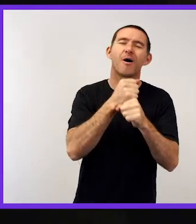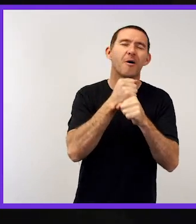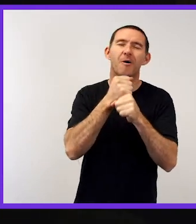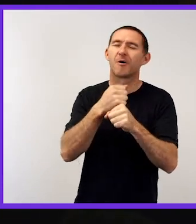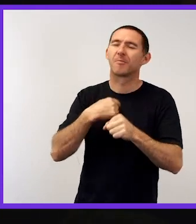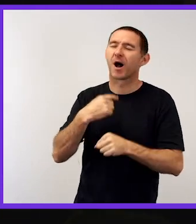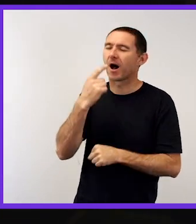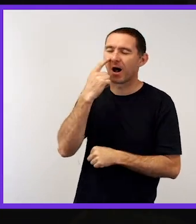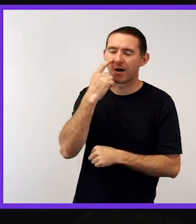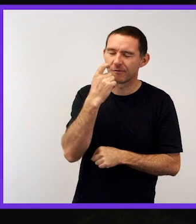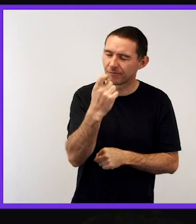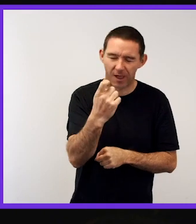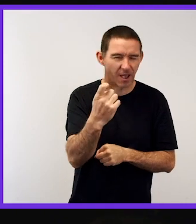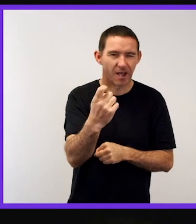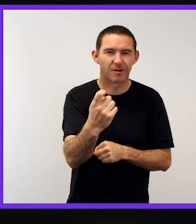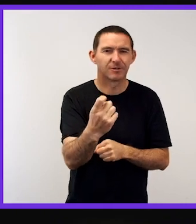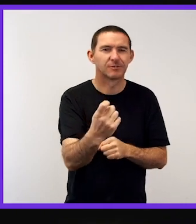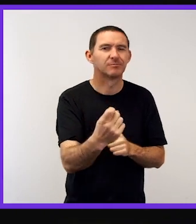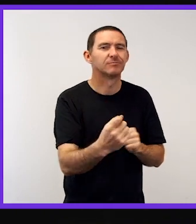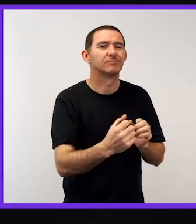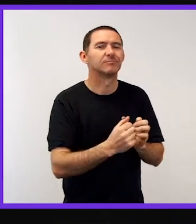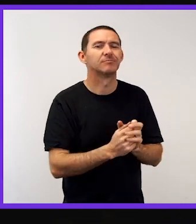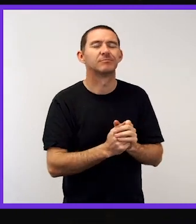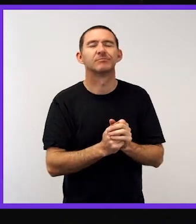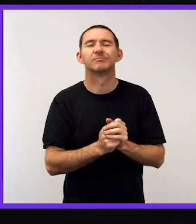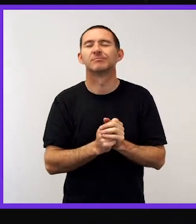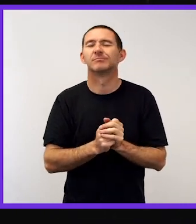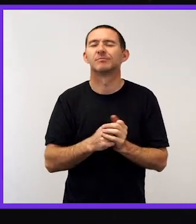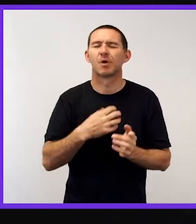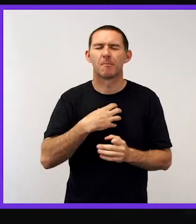What a hope I found,